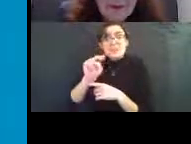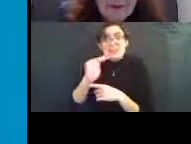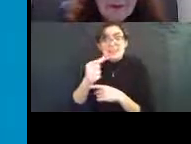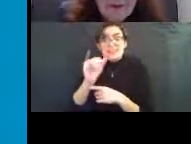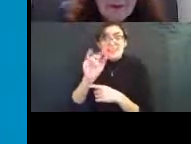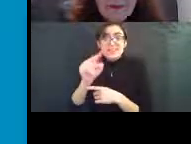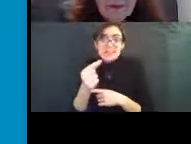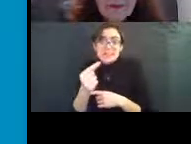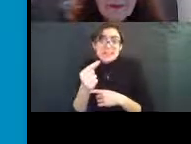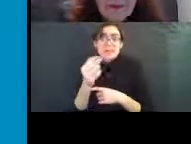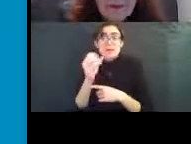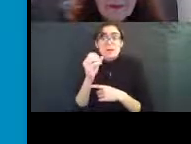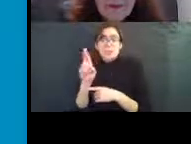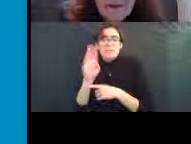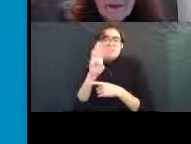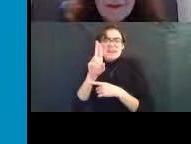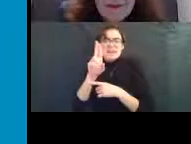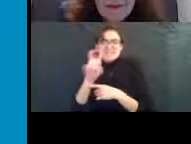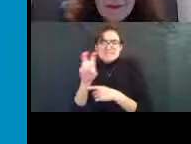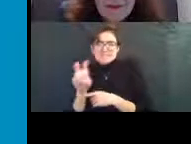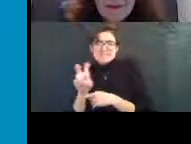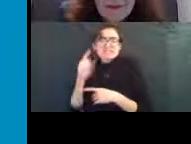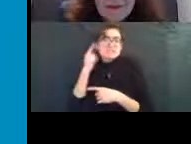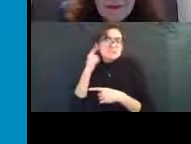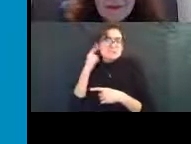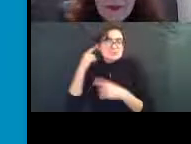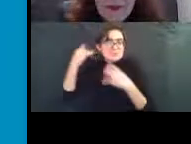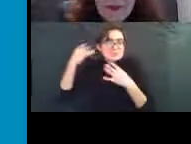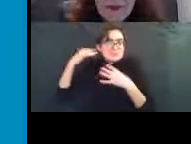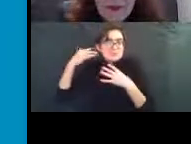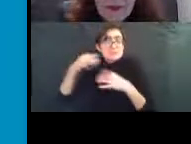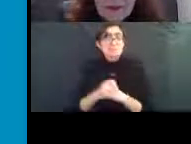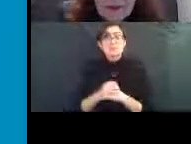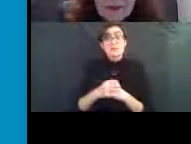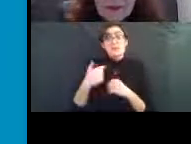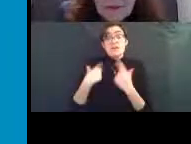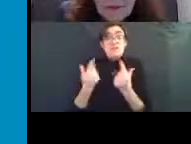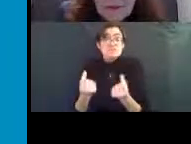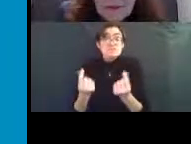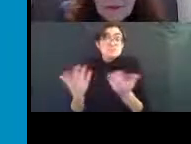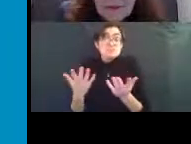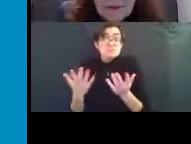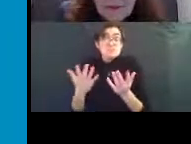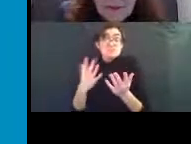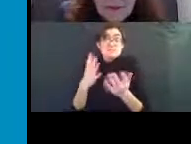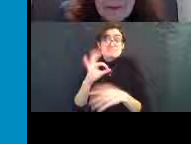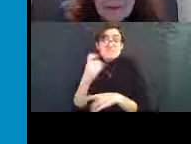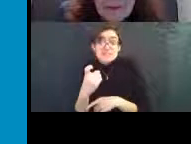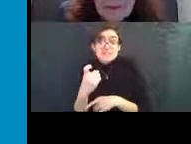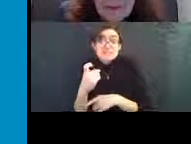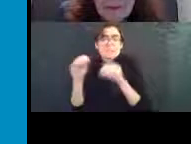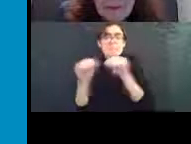And when this is the case, the best strategy is to, move to a quieter space or take off